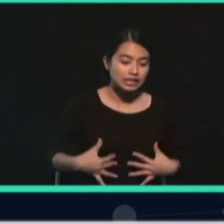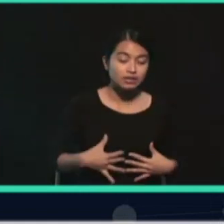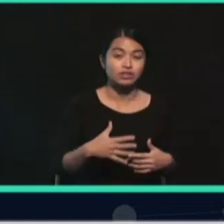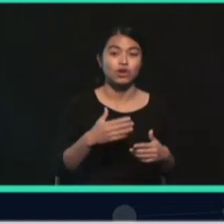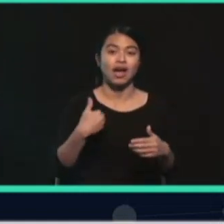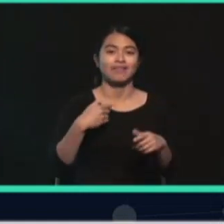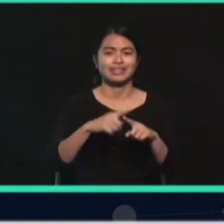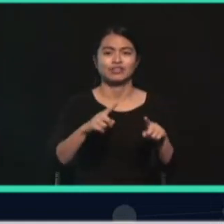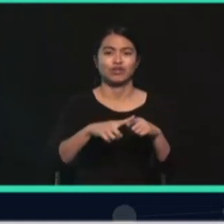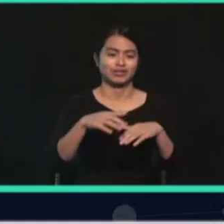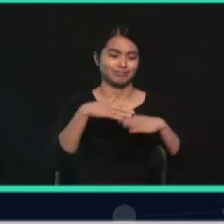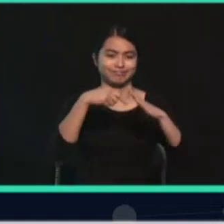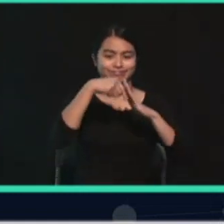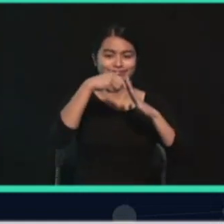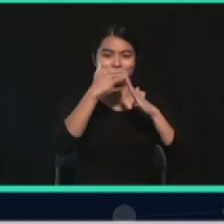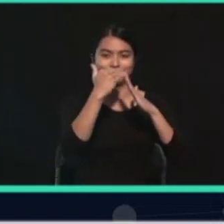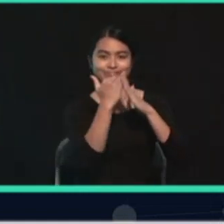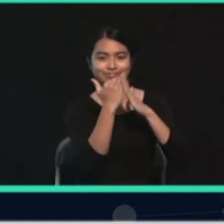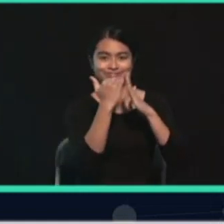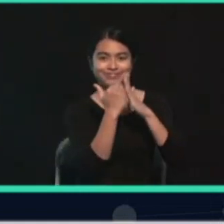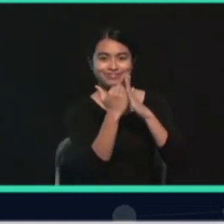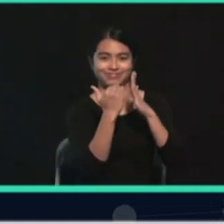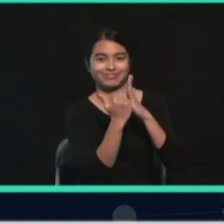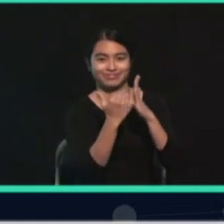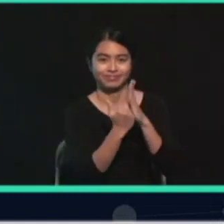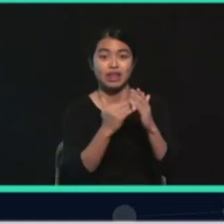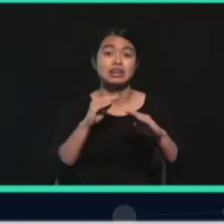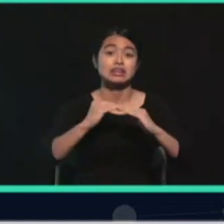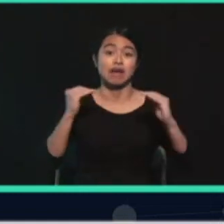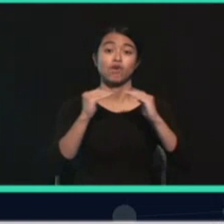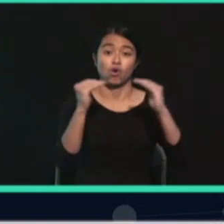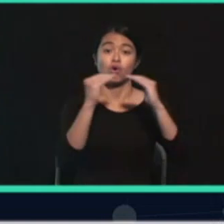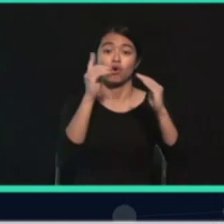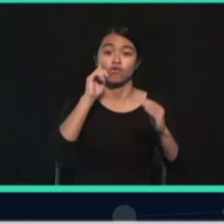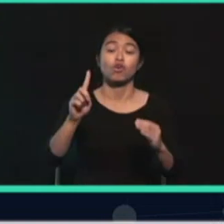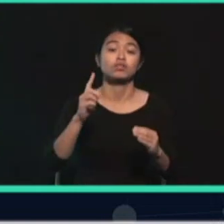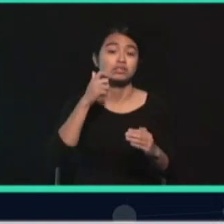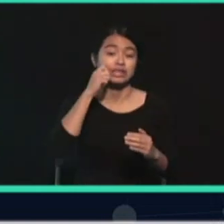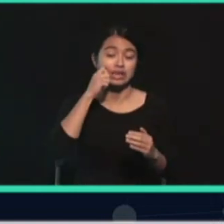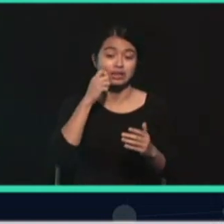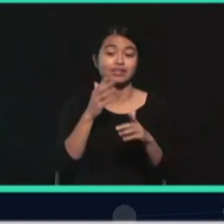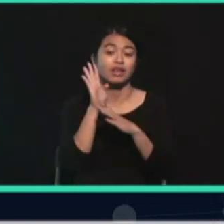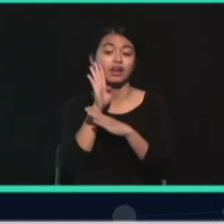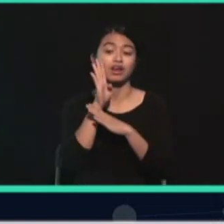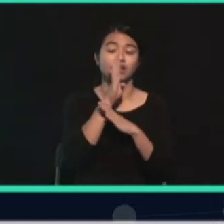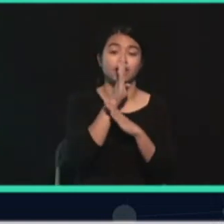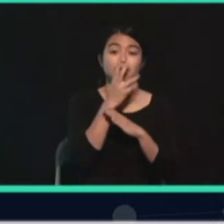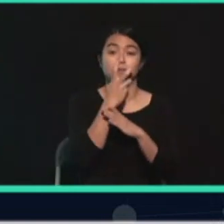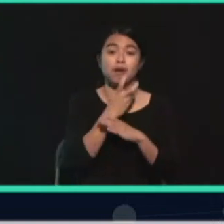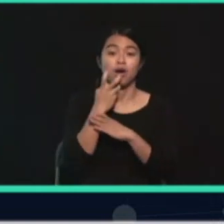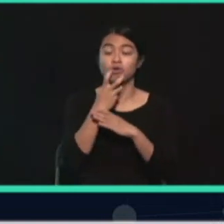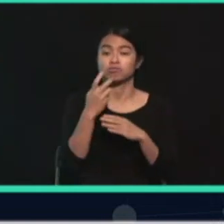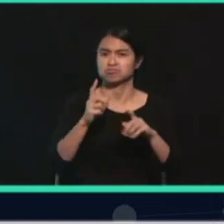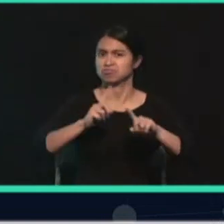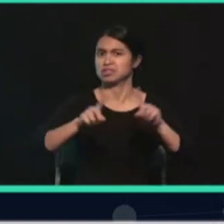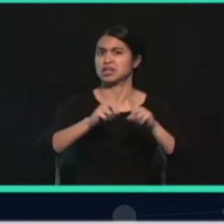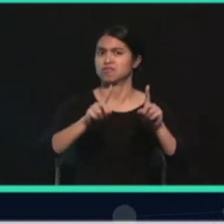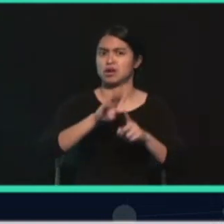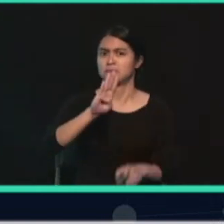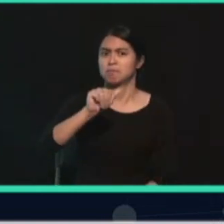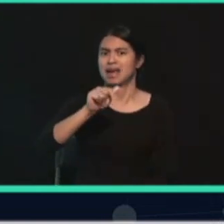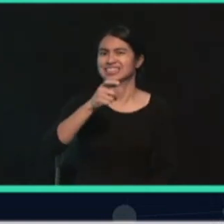at the skin, for example, Staphylococcus epidermis. Then you go to the mouth, where you have another different population of